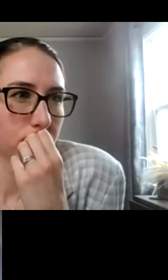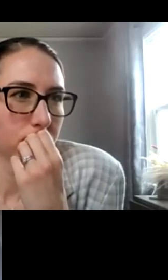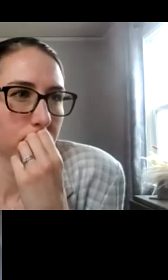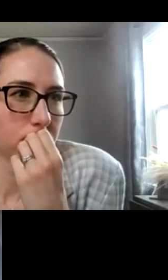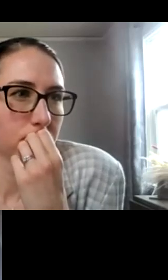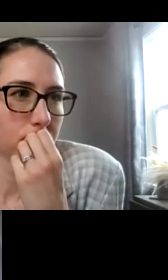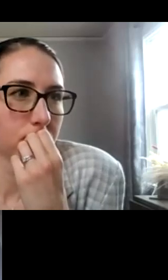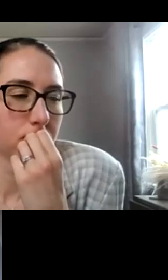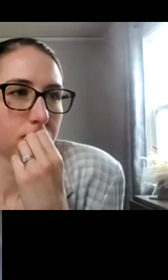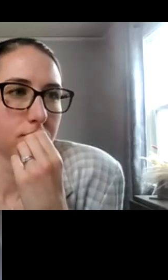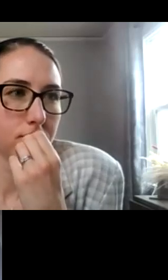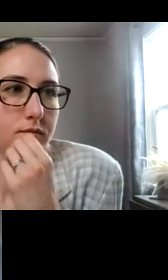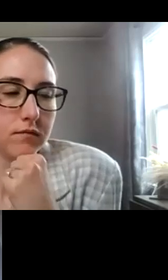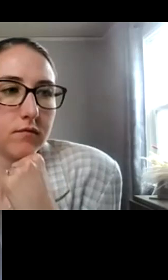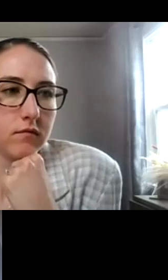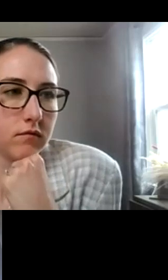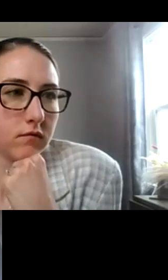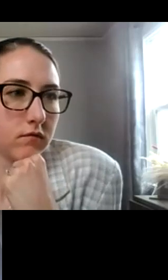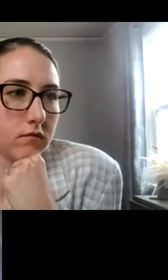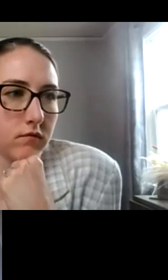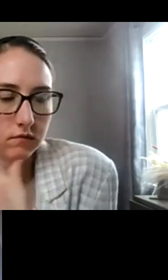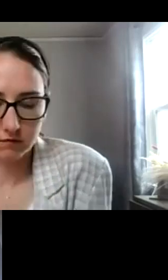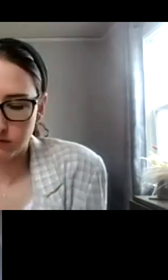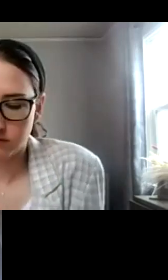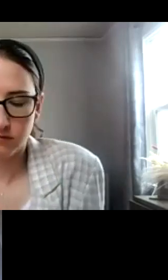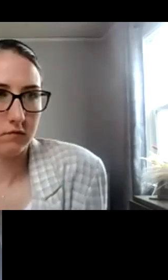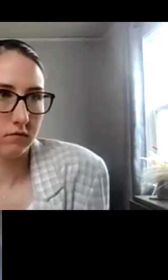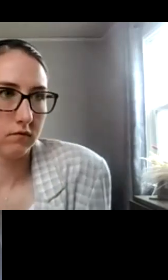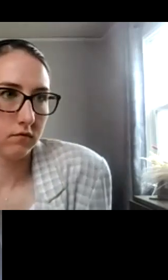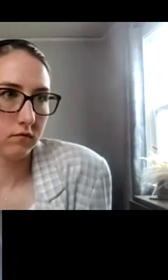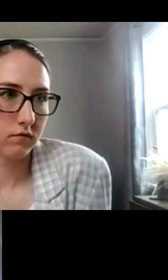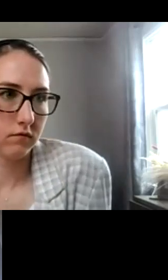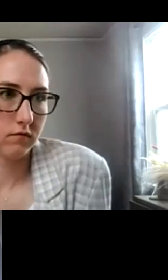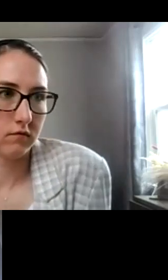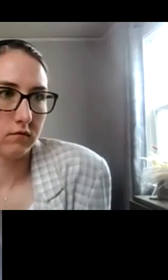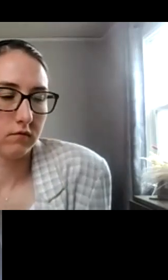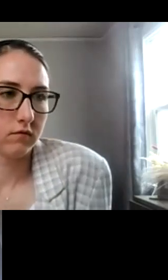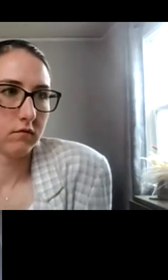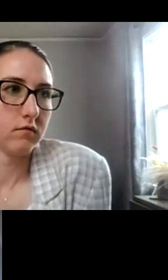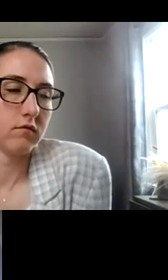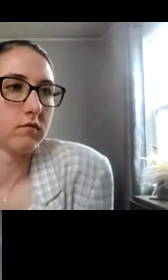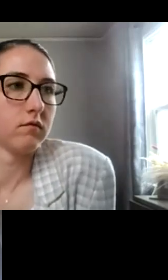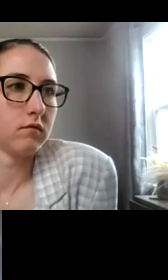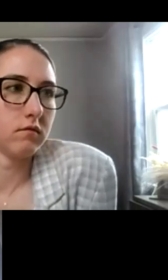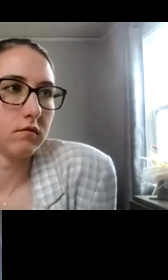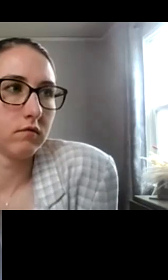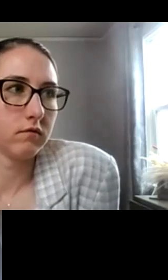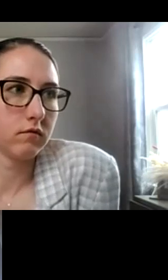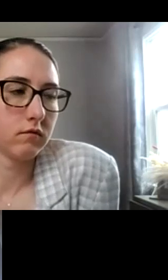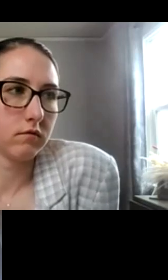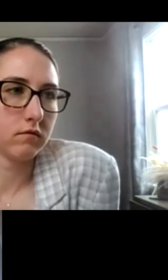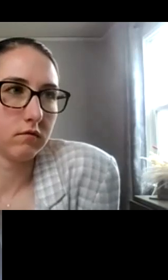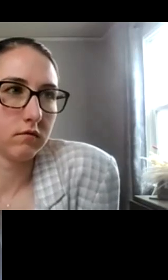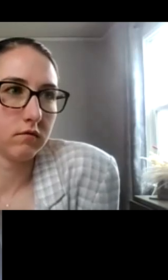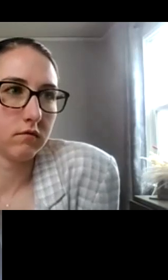services, and services delivered in the community outside of homes. These policies should be person-centered and identify how and when providers